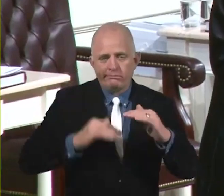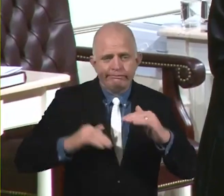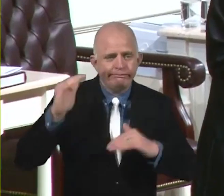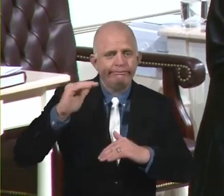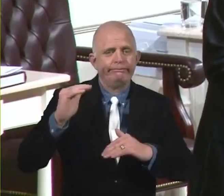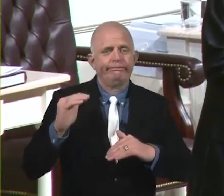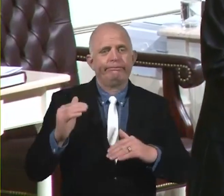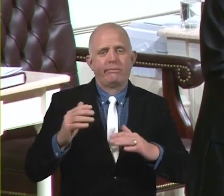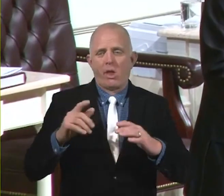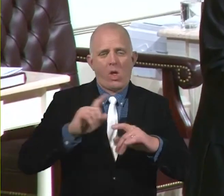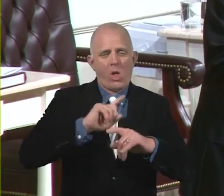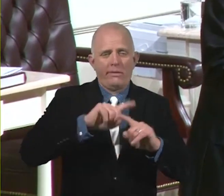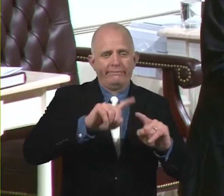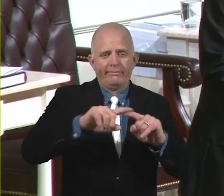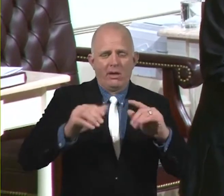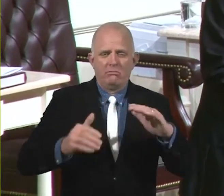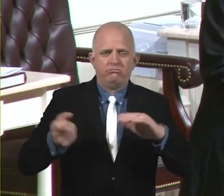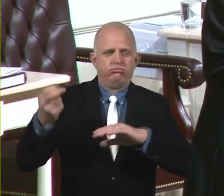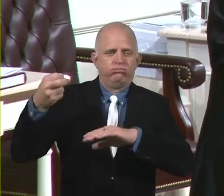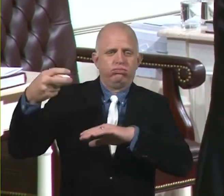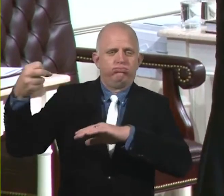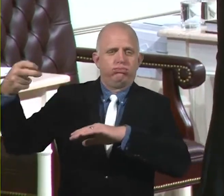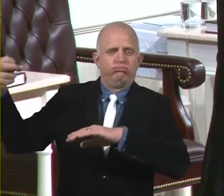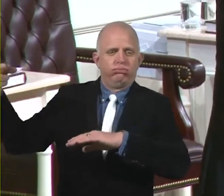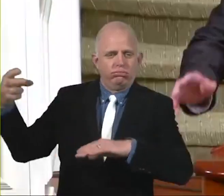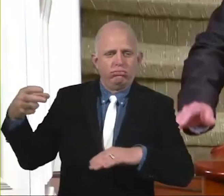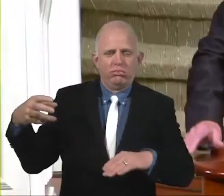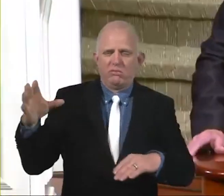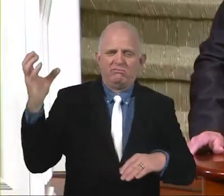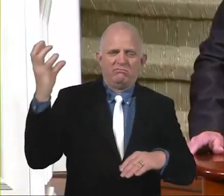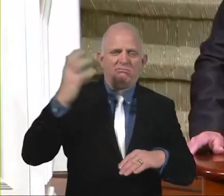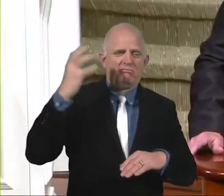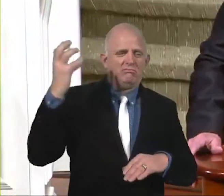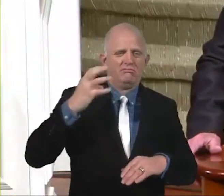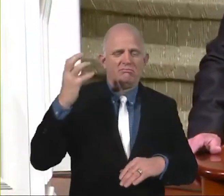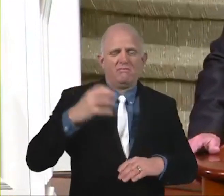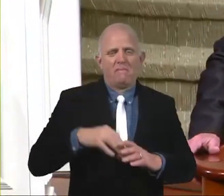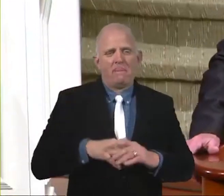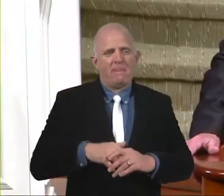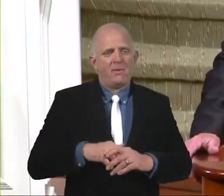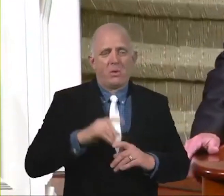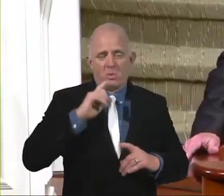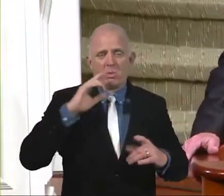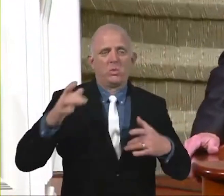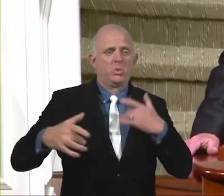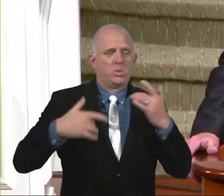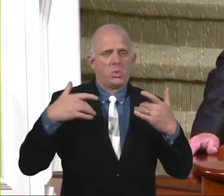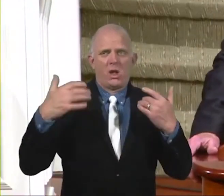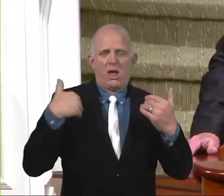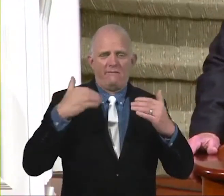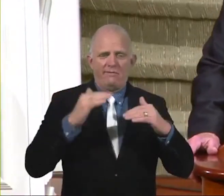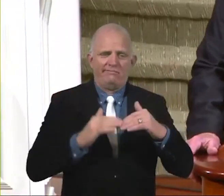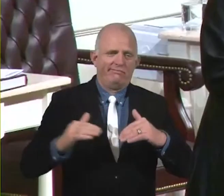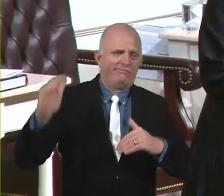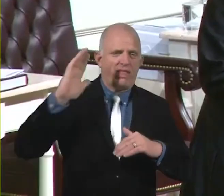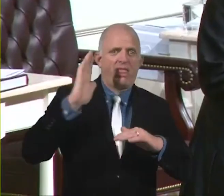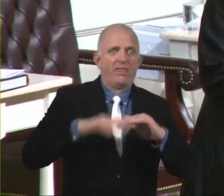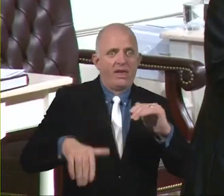and greater and greater. And then he says this, and oh boy, this really got them. He said, I'm greater than Abraham.